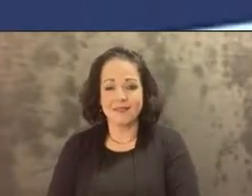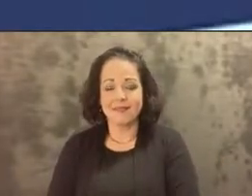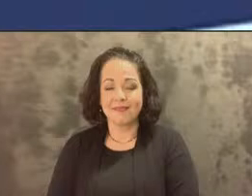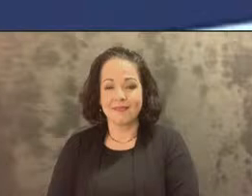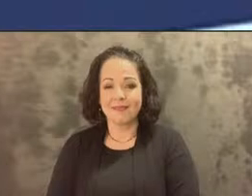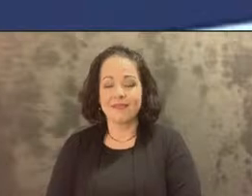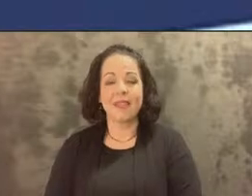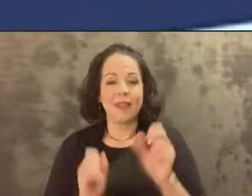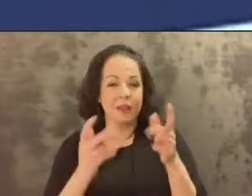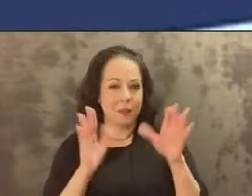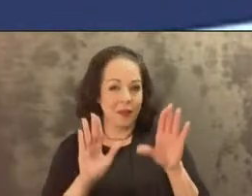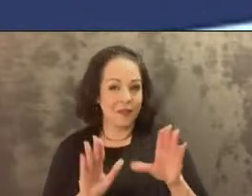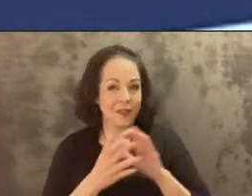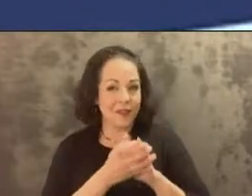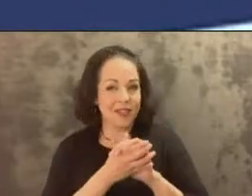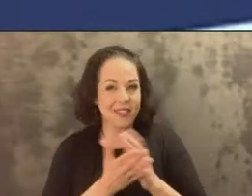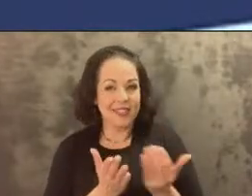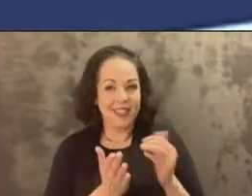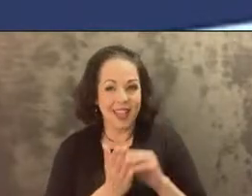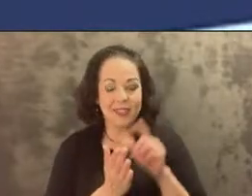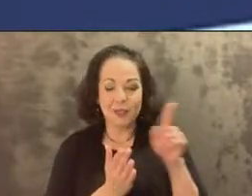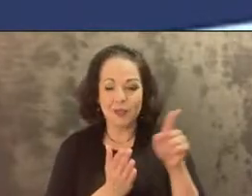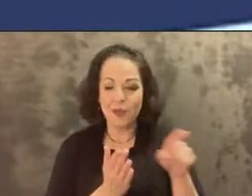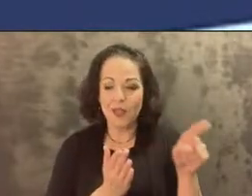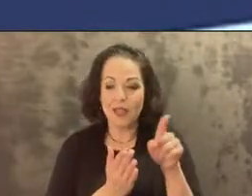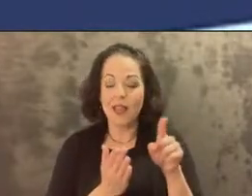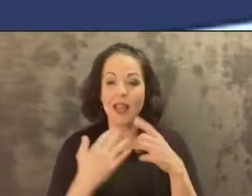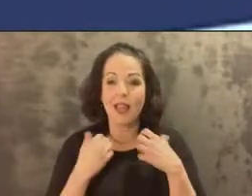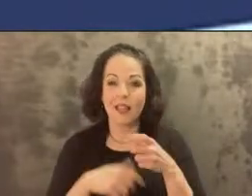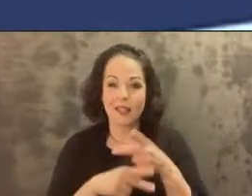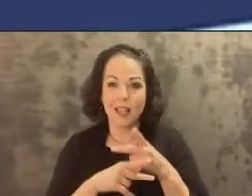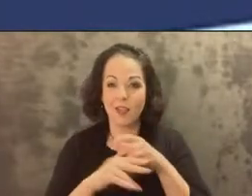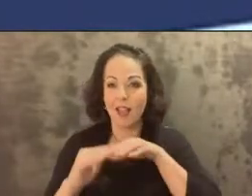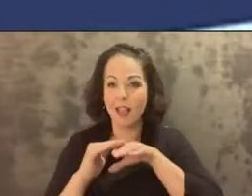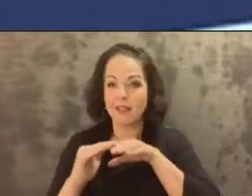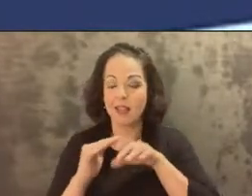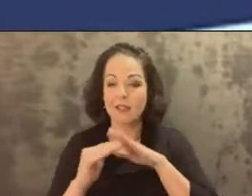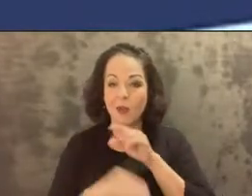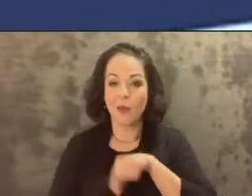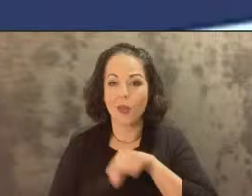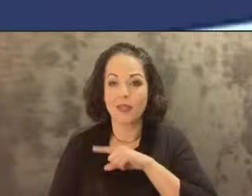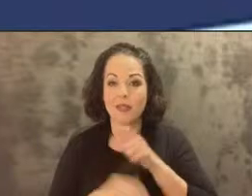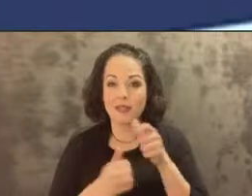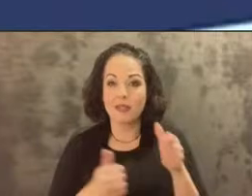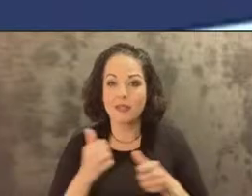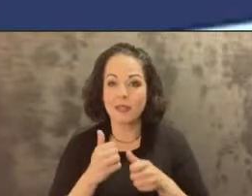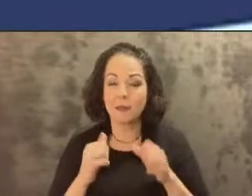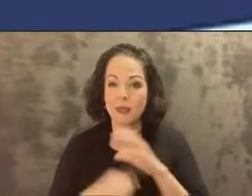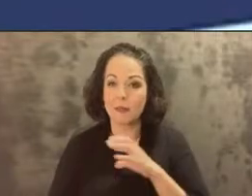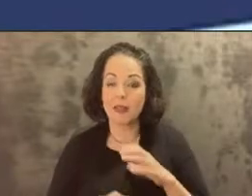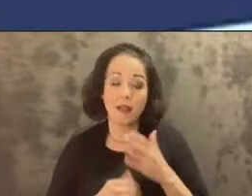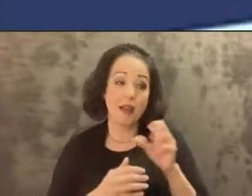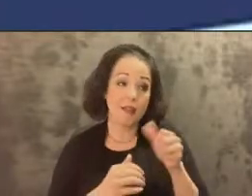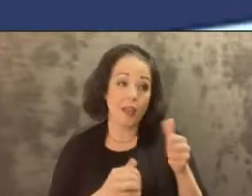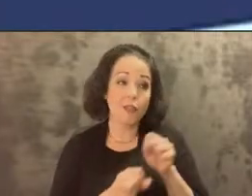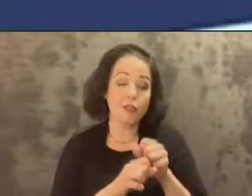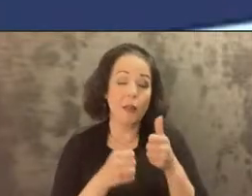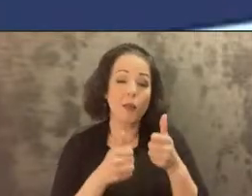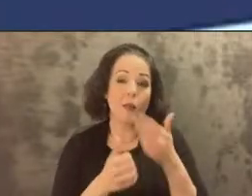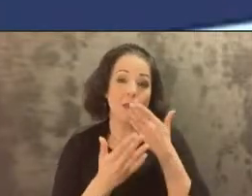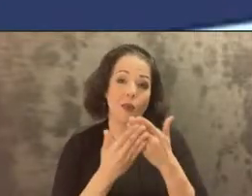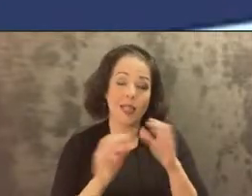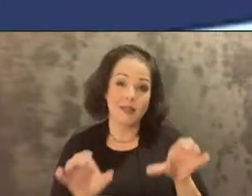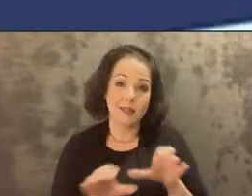Okay, wonderful. Congratulations again to the Healthcare Access and Quality Subcommittee. Another job very well done.